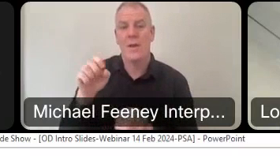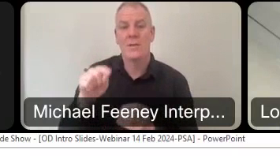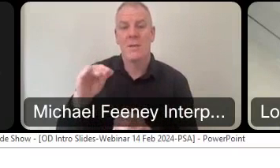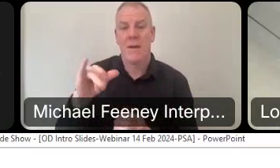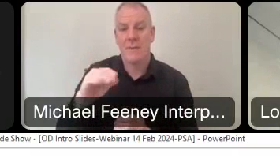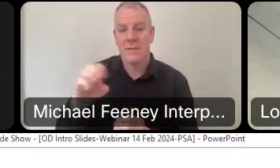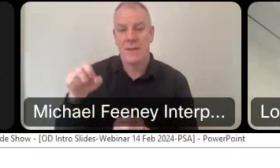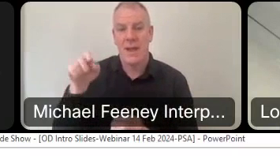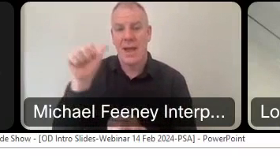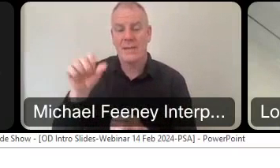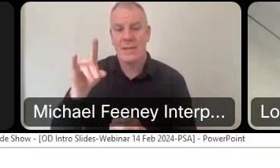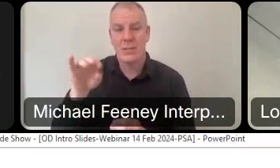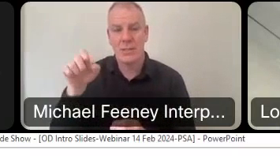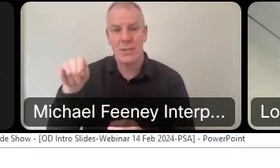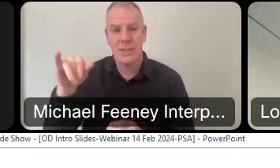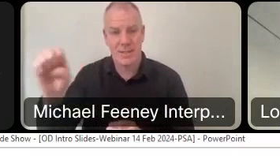opendisclosure.office@hse.ie.